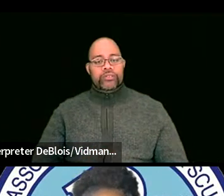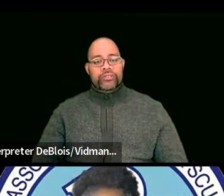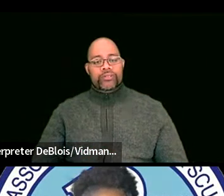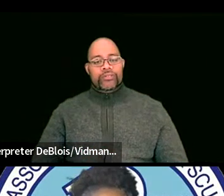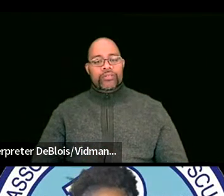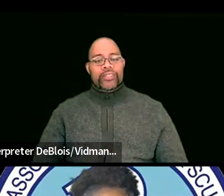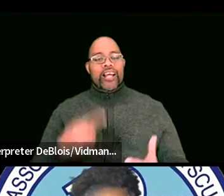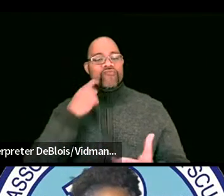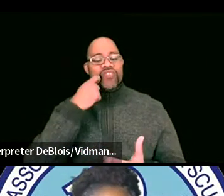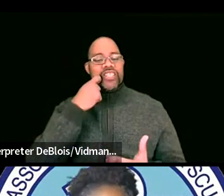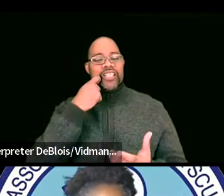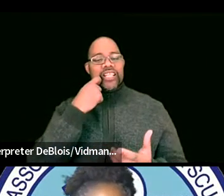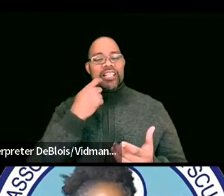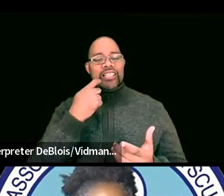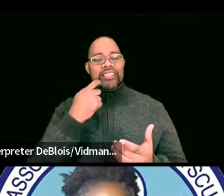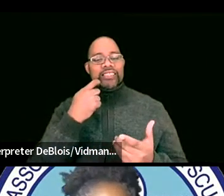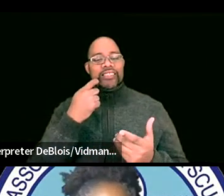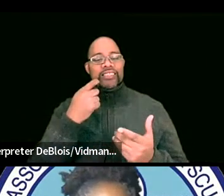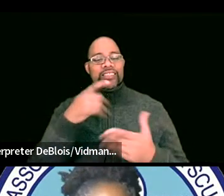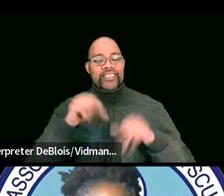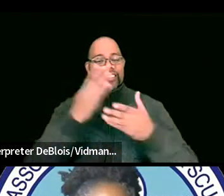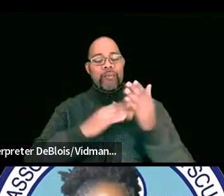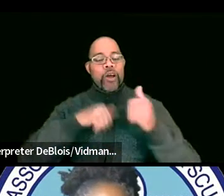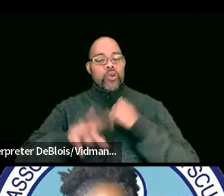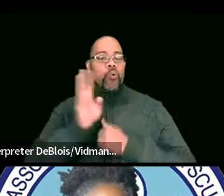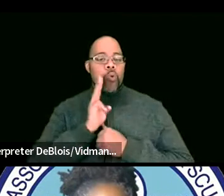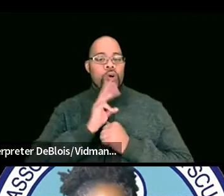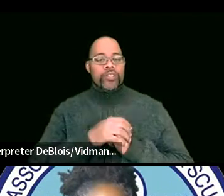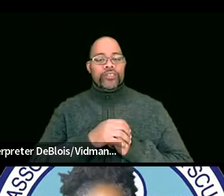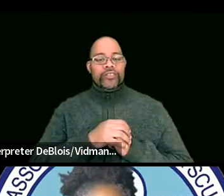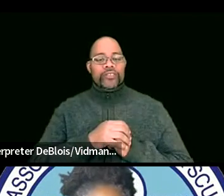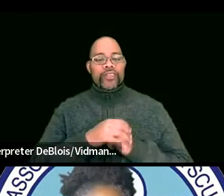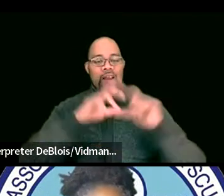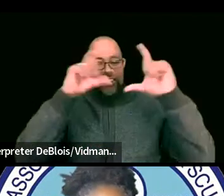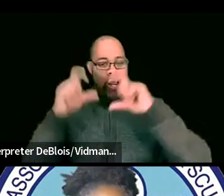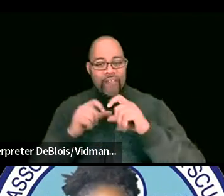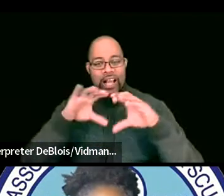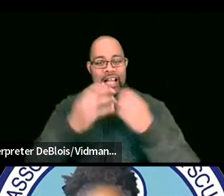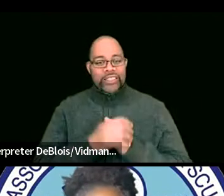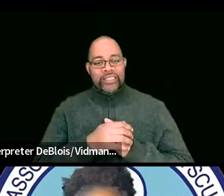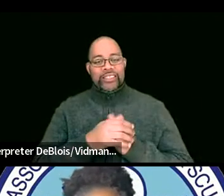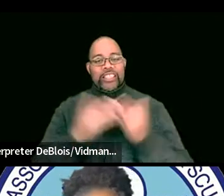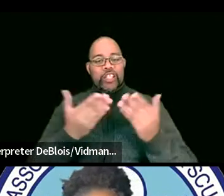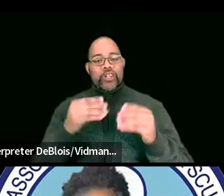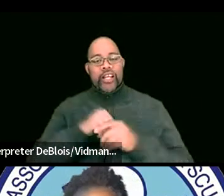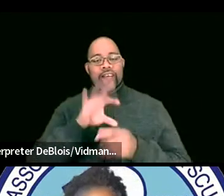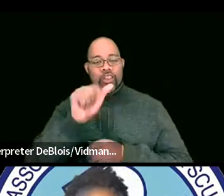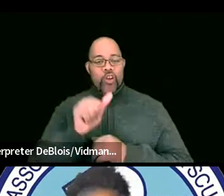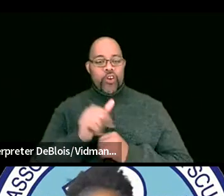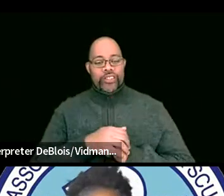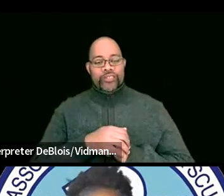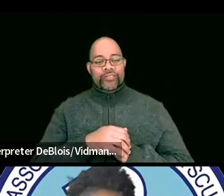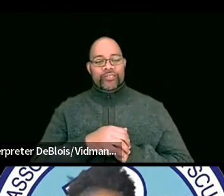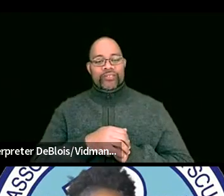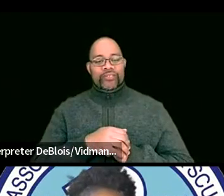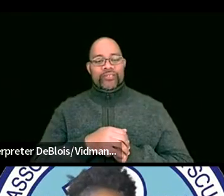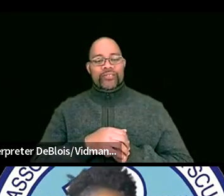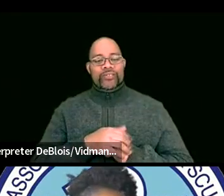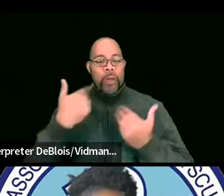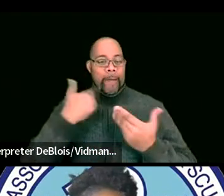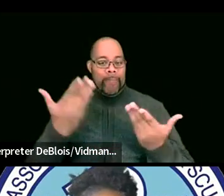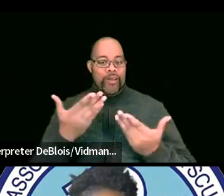I just recently took some underwater photography classes here in Florida, where I'm at right